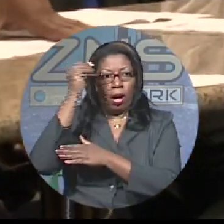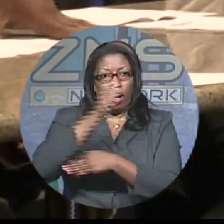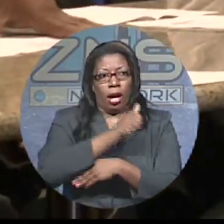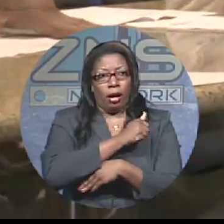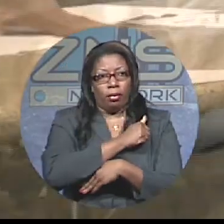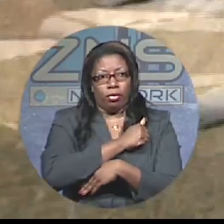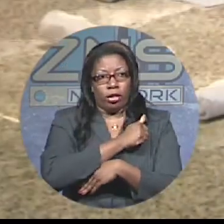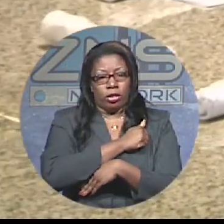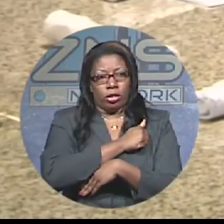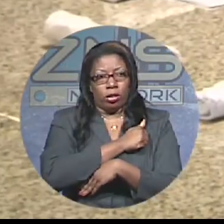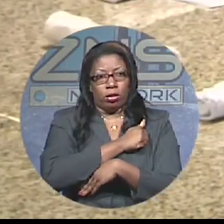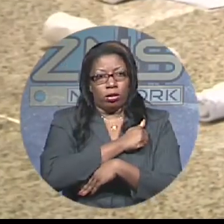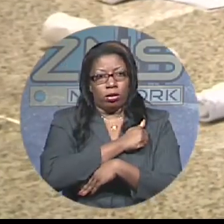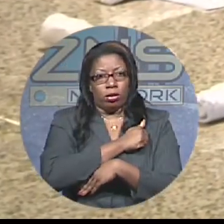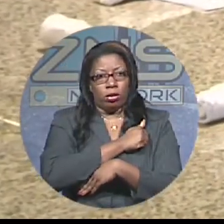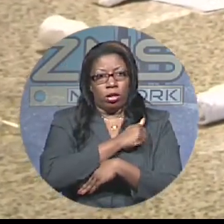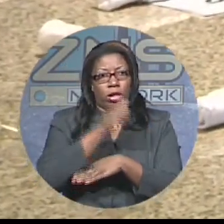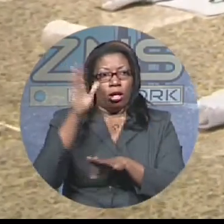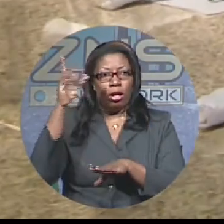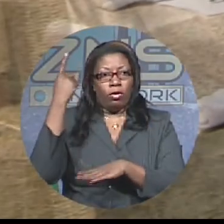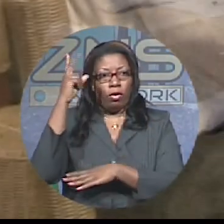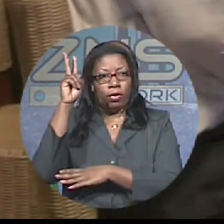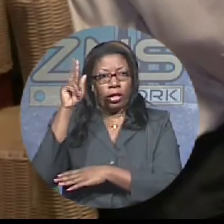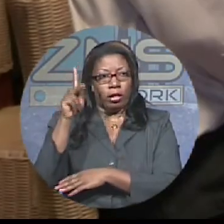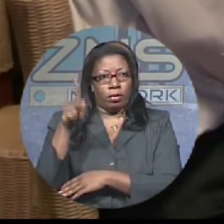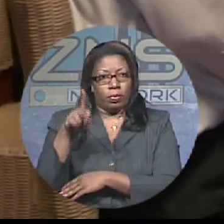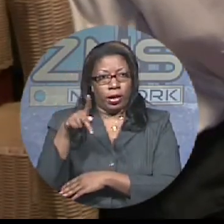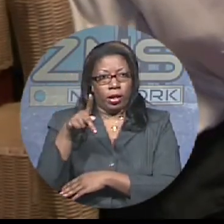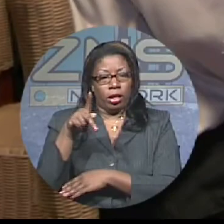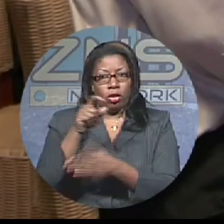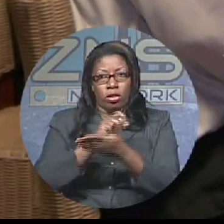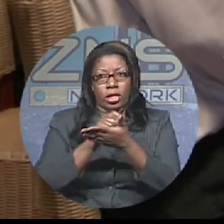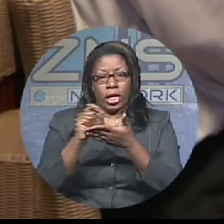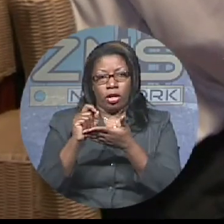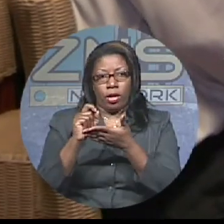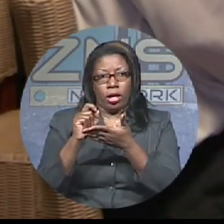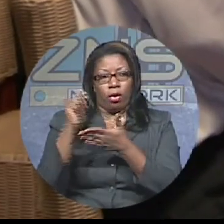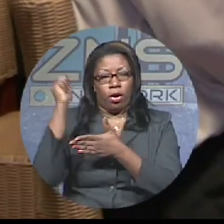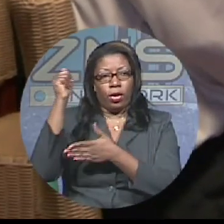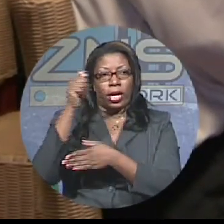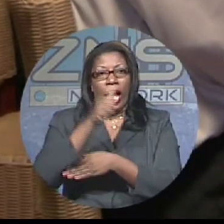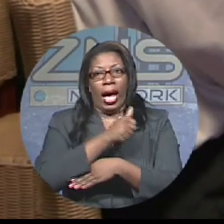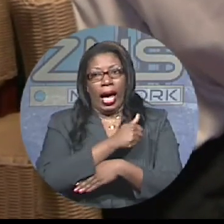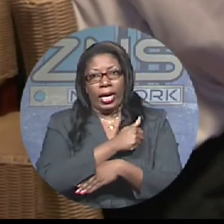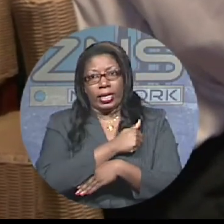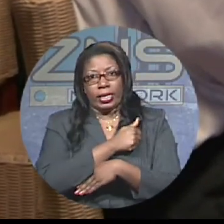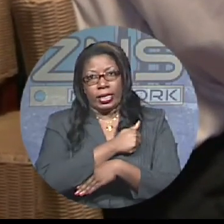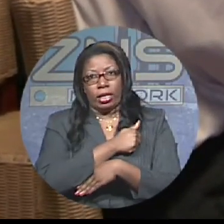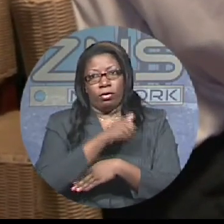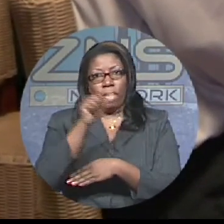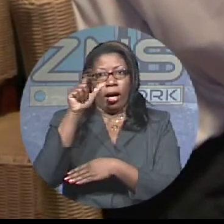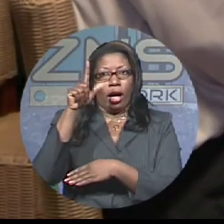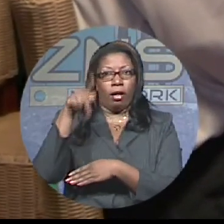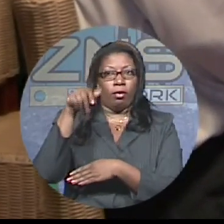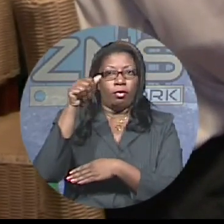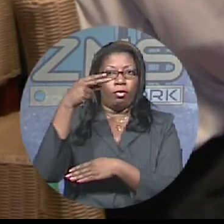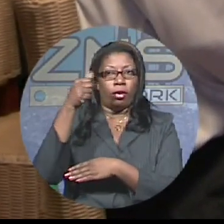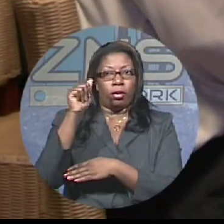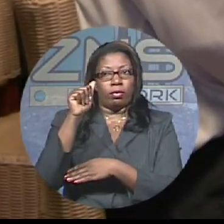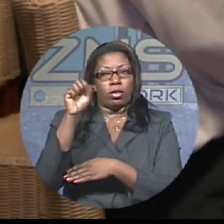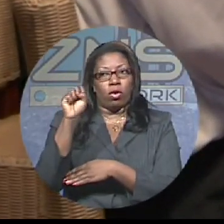Kappa Alpha Psi took the oath of vice president. Recording secretary is Samantha Anderson from Alpha Kappa Alpha Sorority.